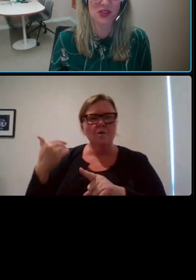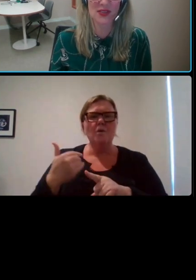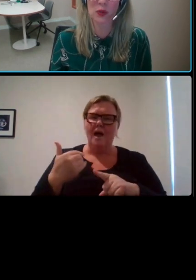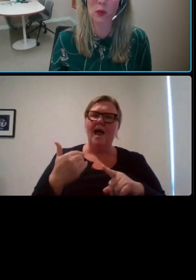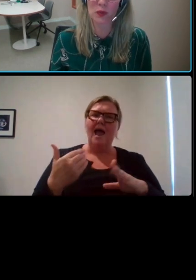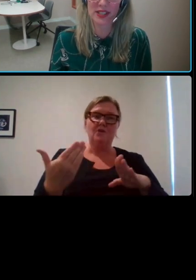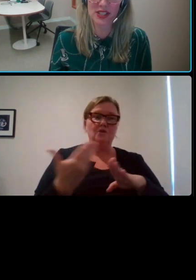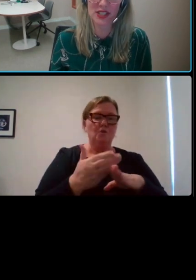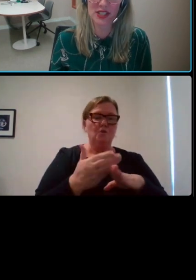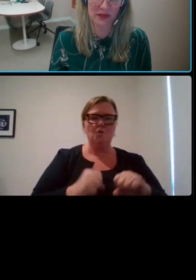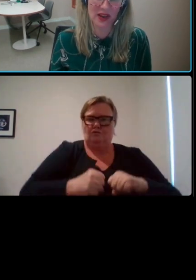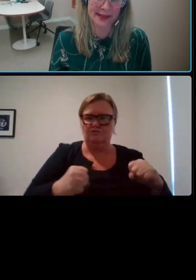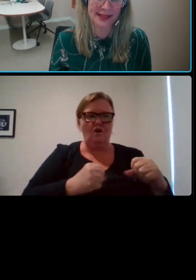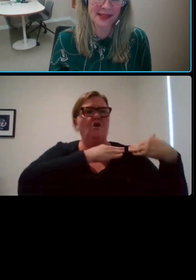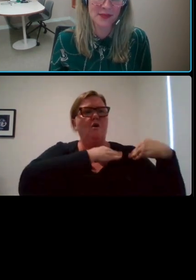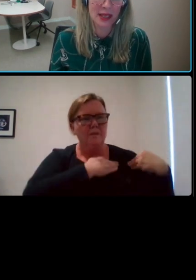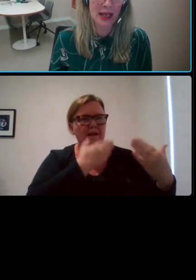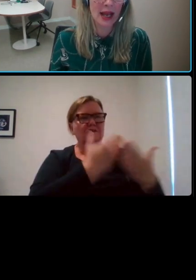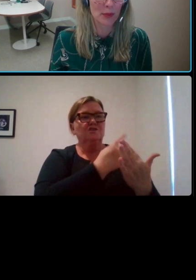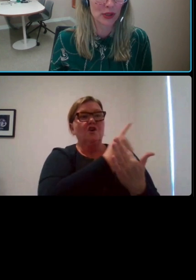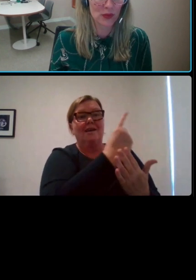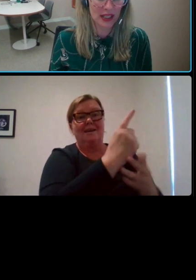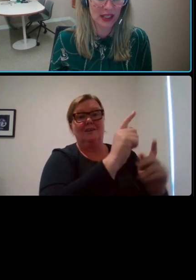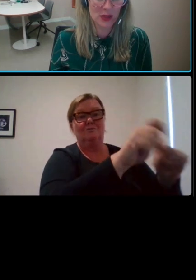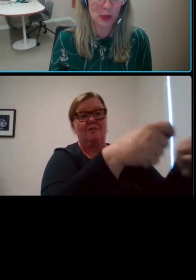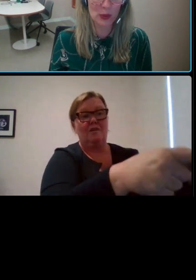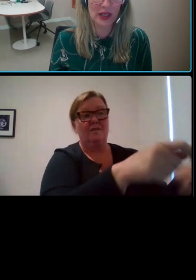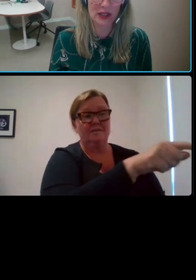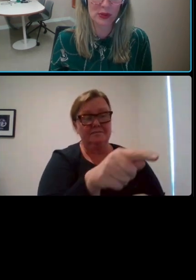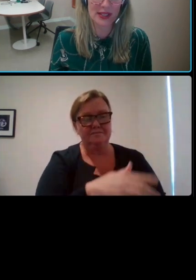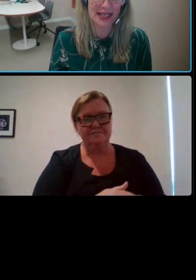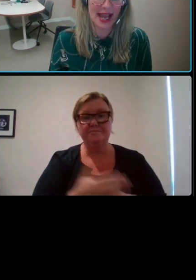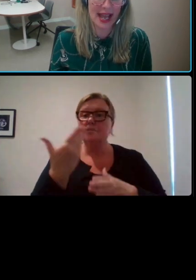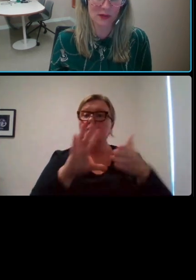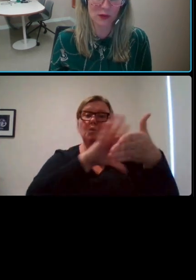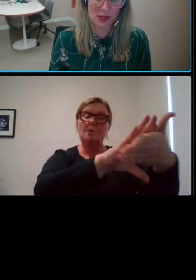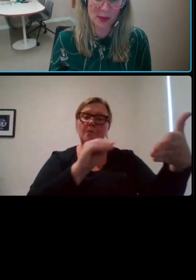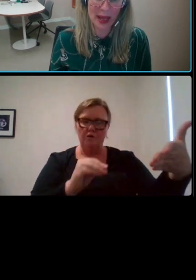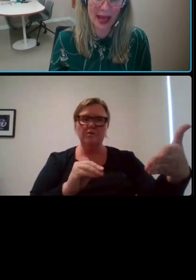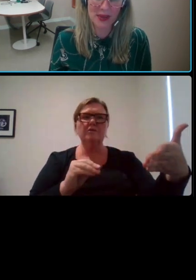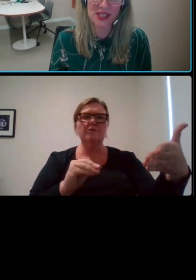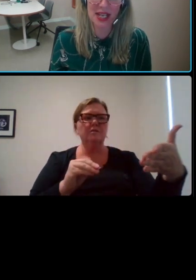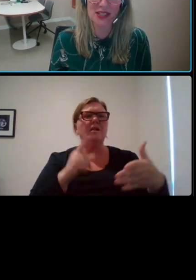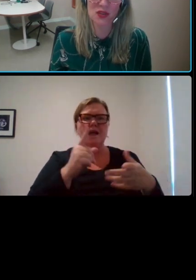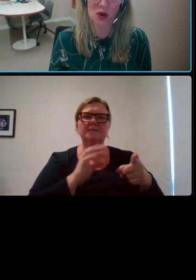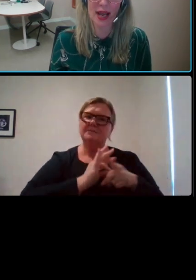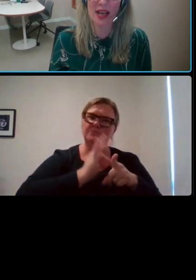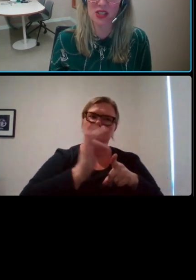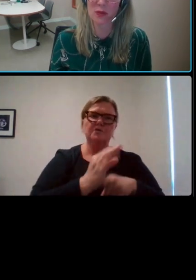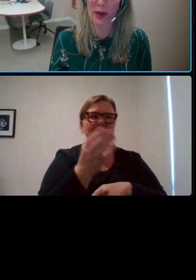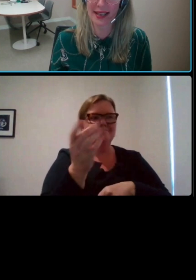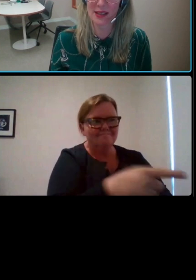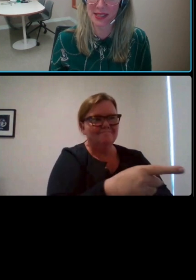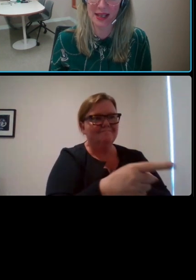robust obligations on all registered providers. A new regulatory model that includes enhanced enforcement powers to take